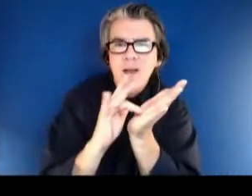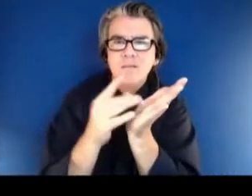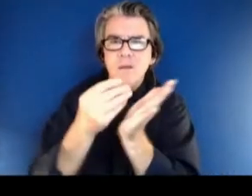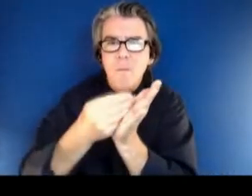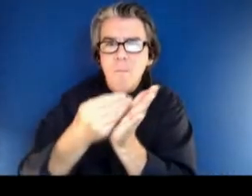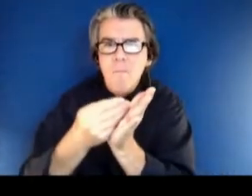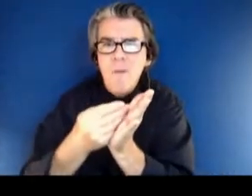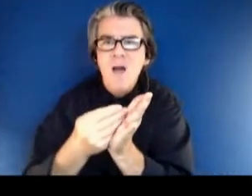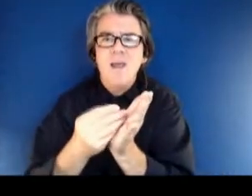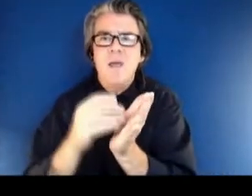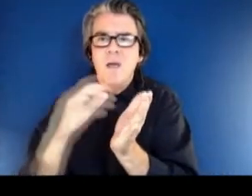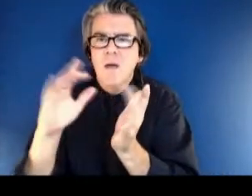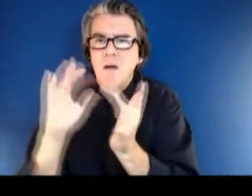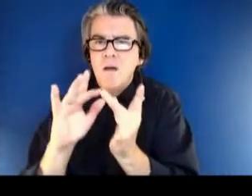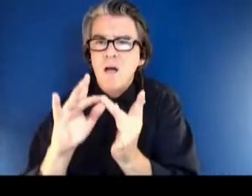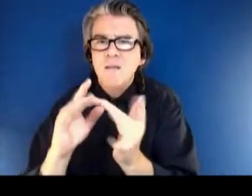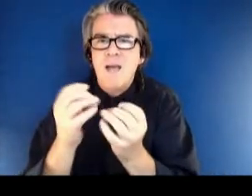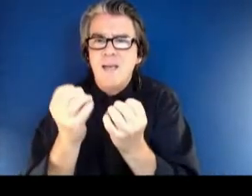are available at